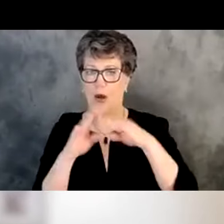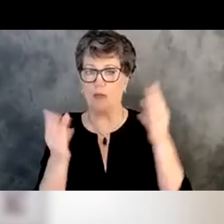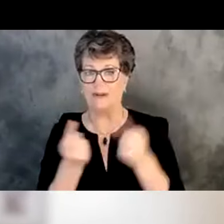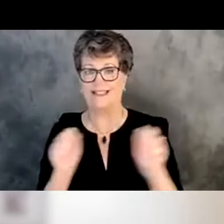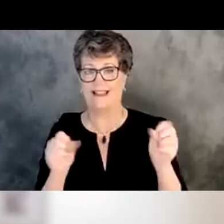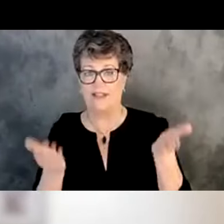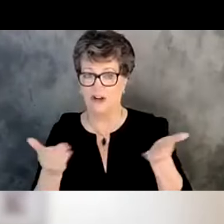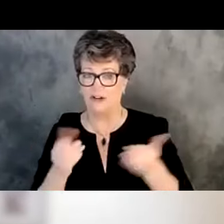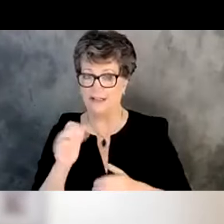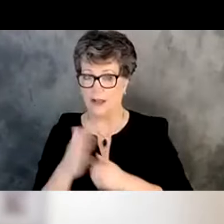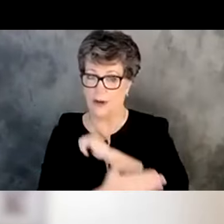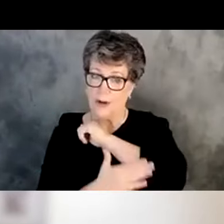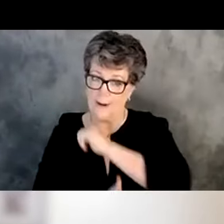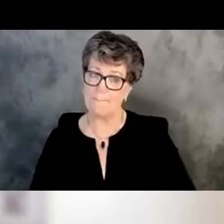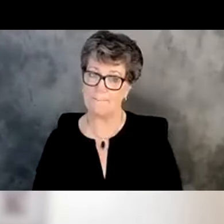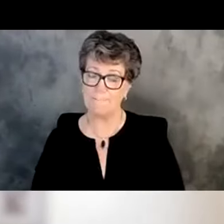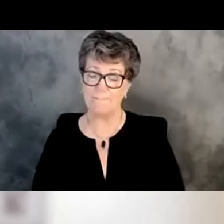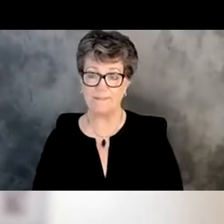County.